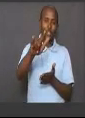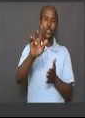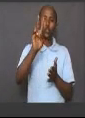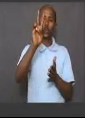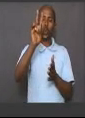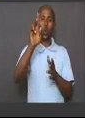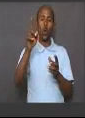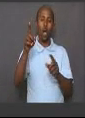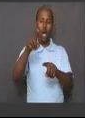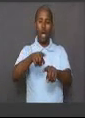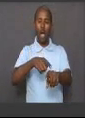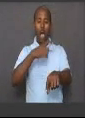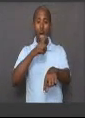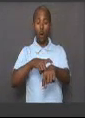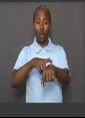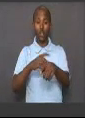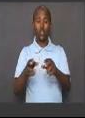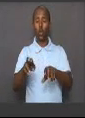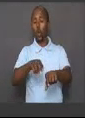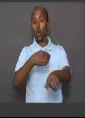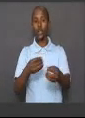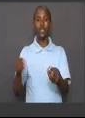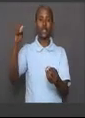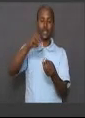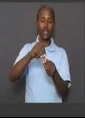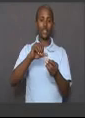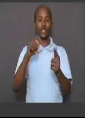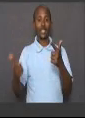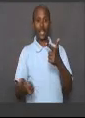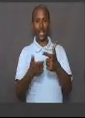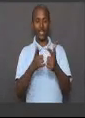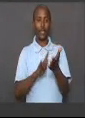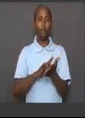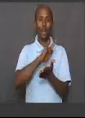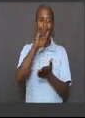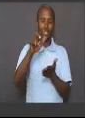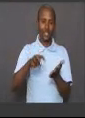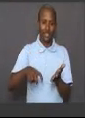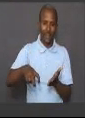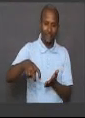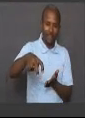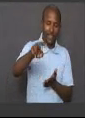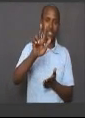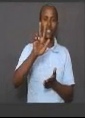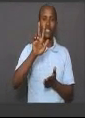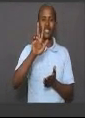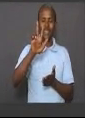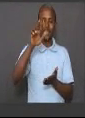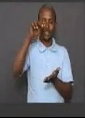2 hours longer than the second plane and travels